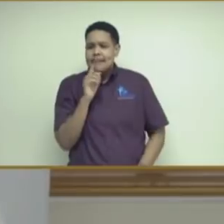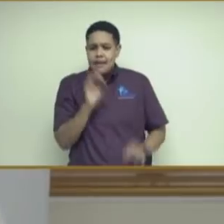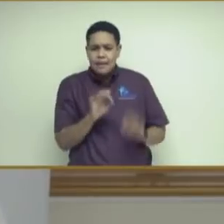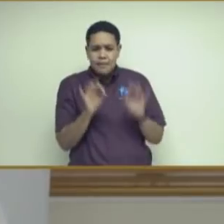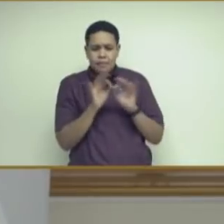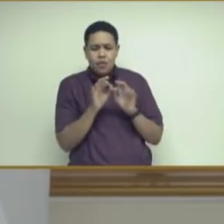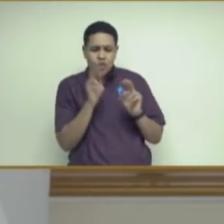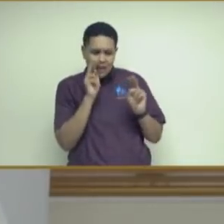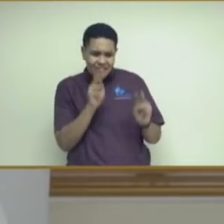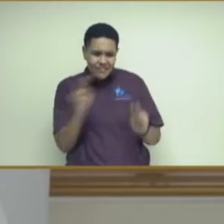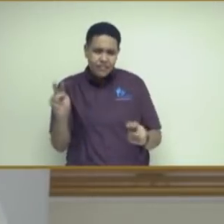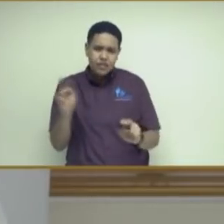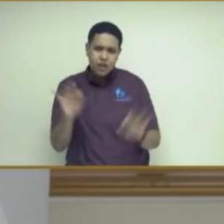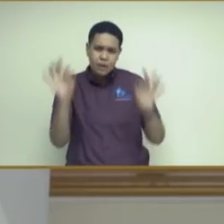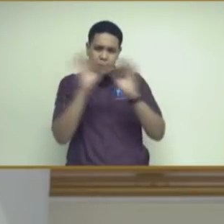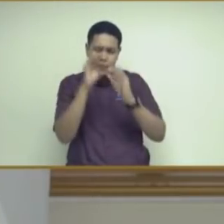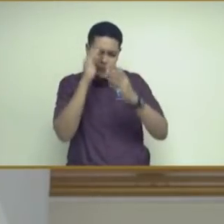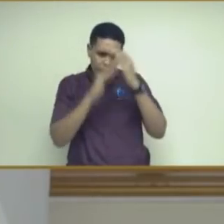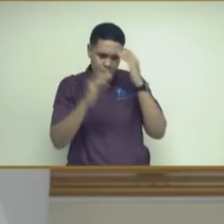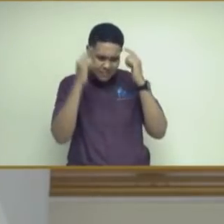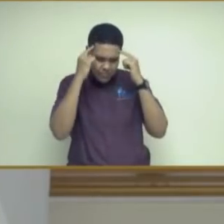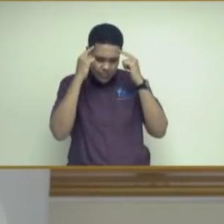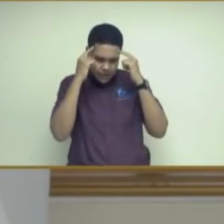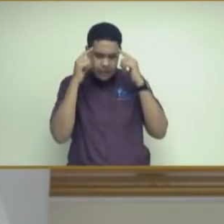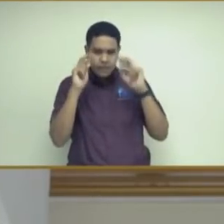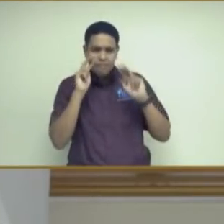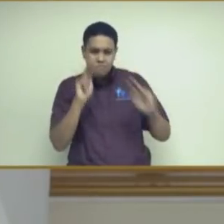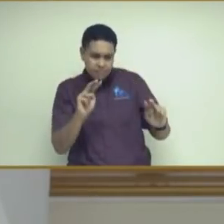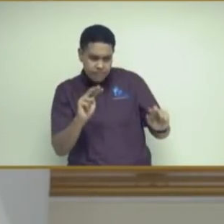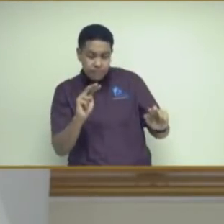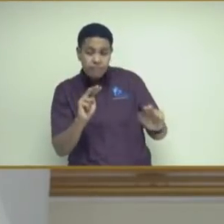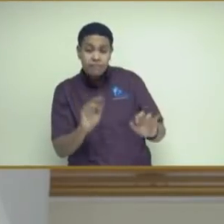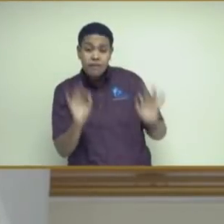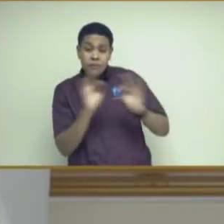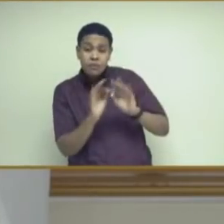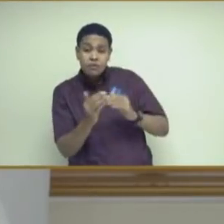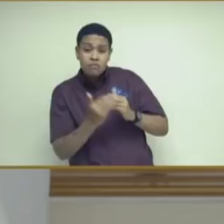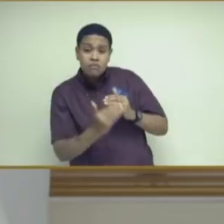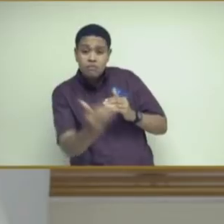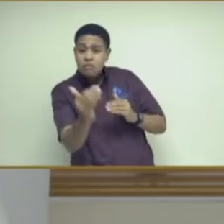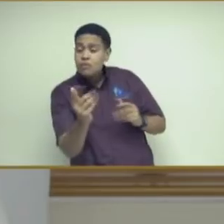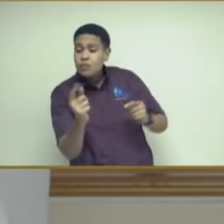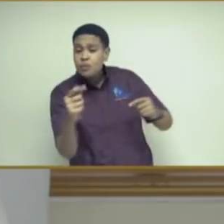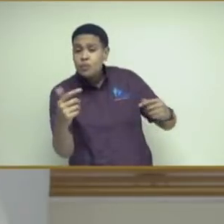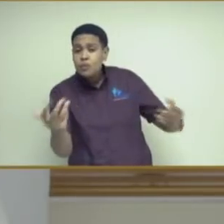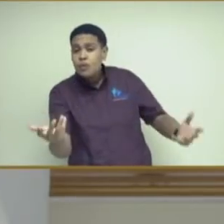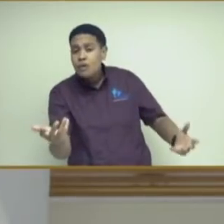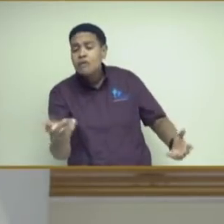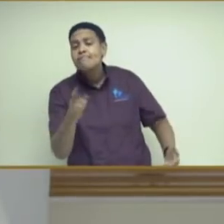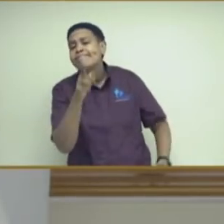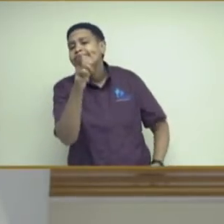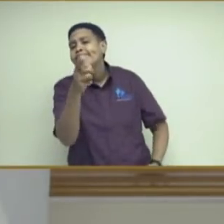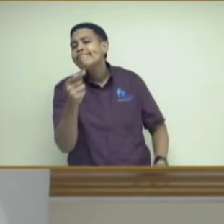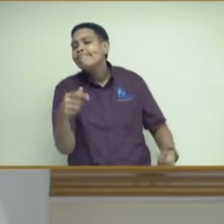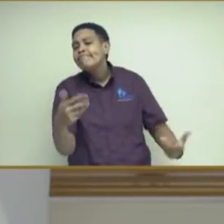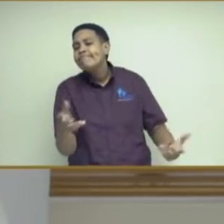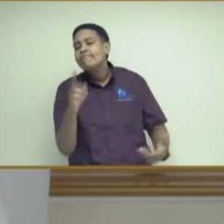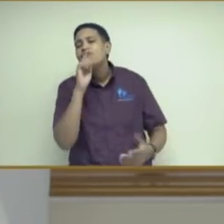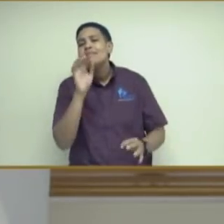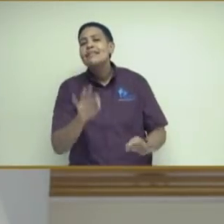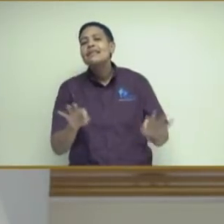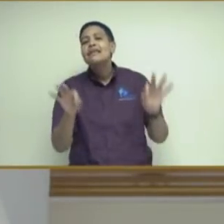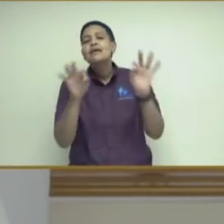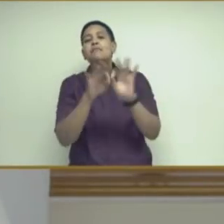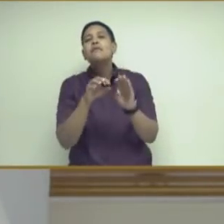vigilant, and for us to ensure that as we move forward, every one of us will be an